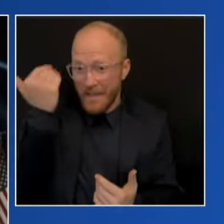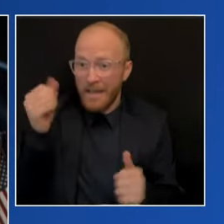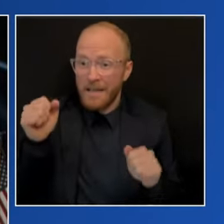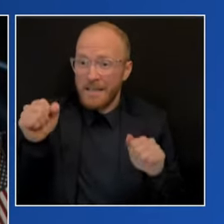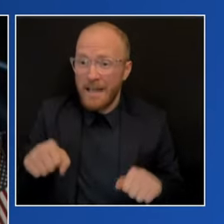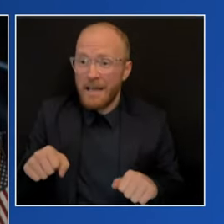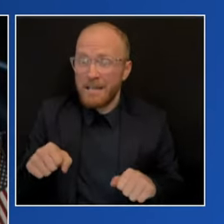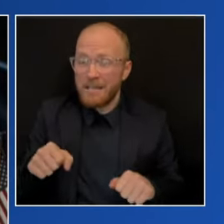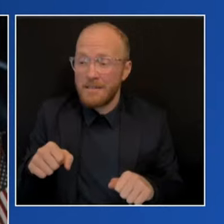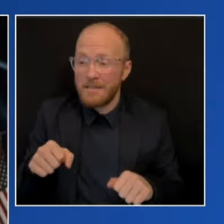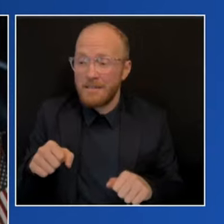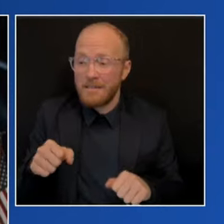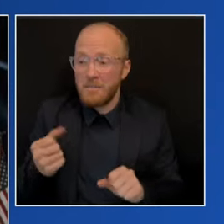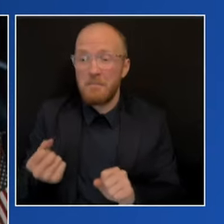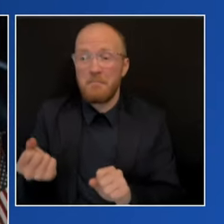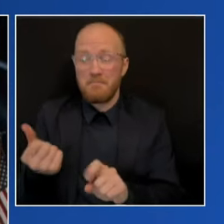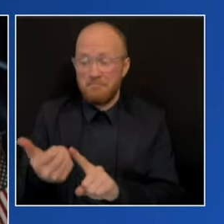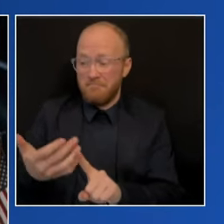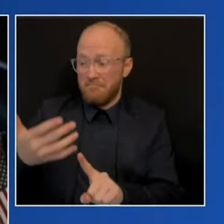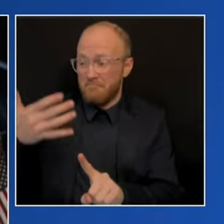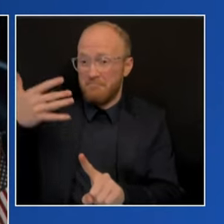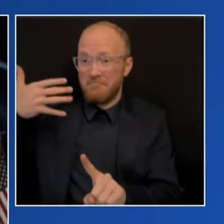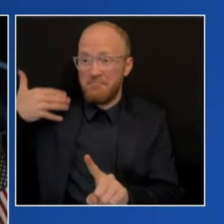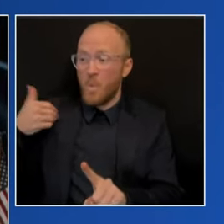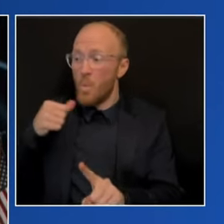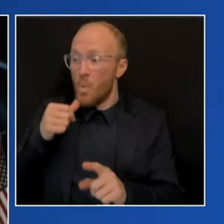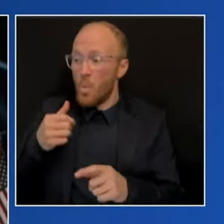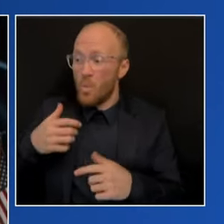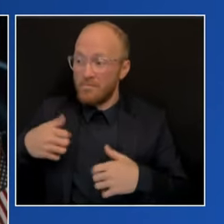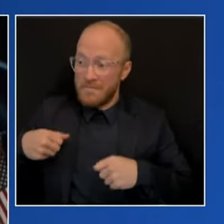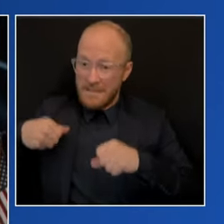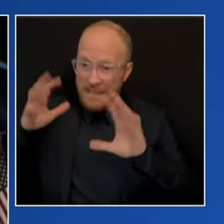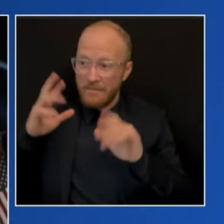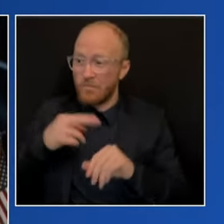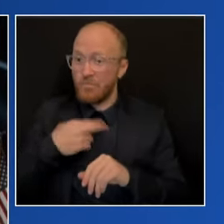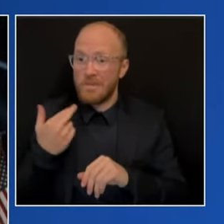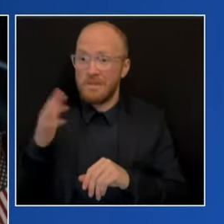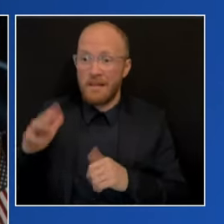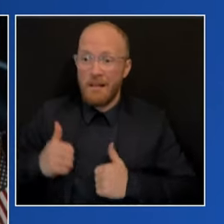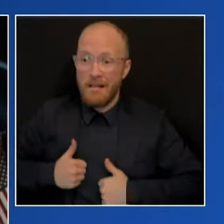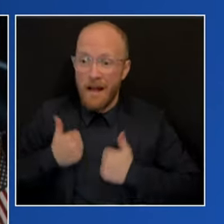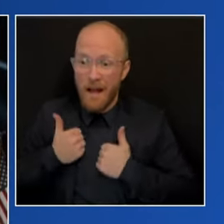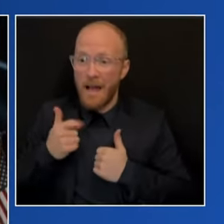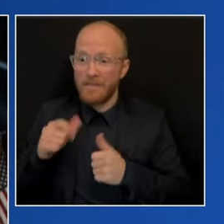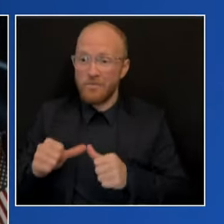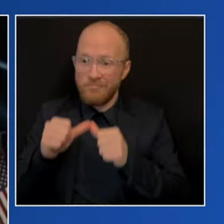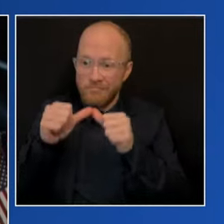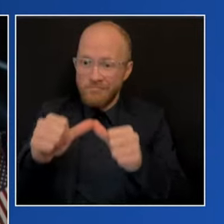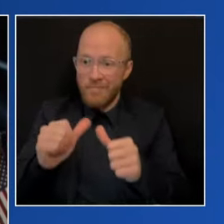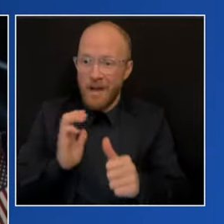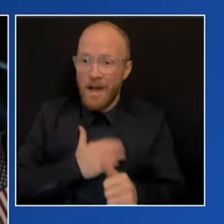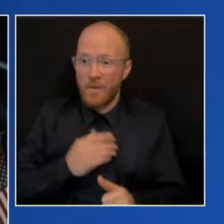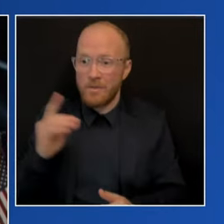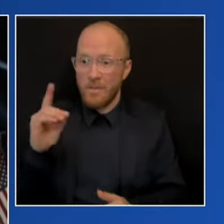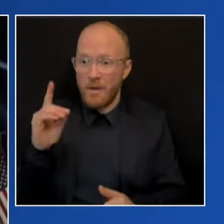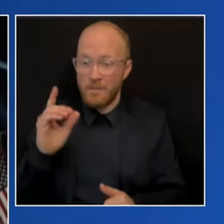us risked their lives and strengthened democracy. What our lives would be without